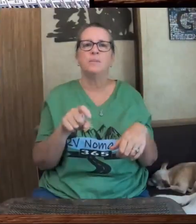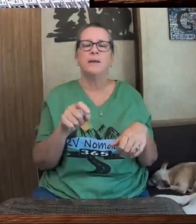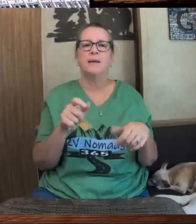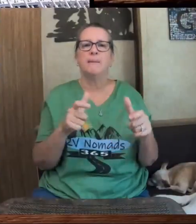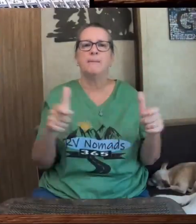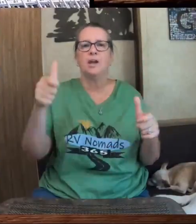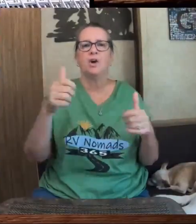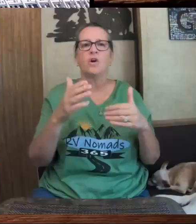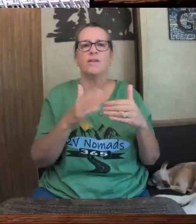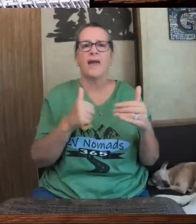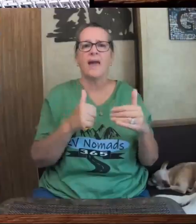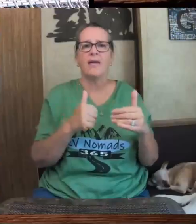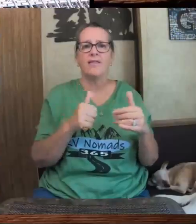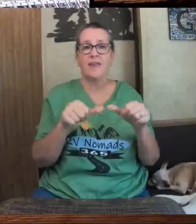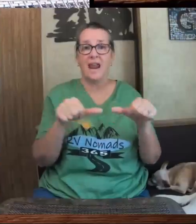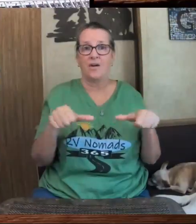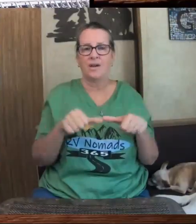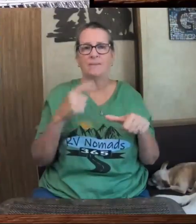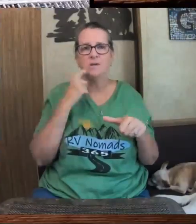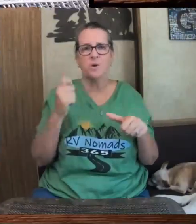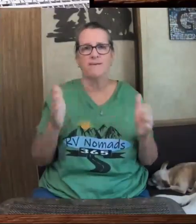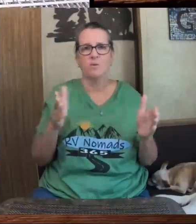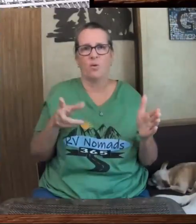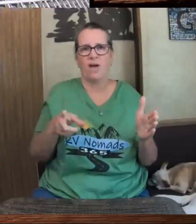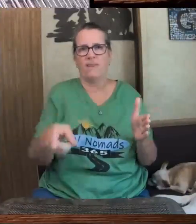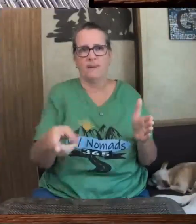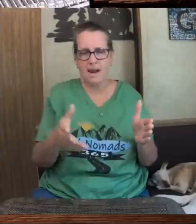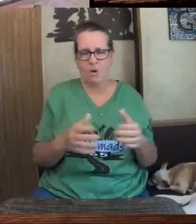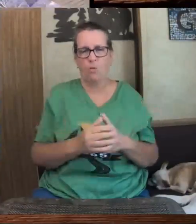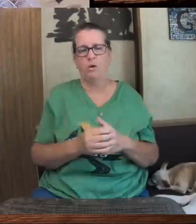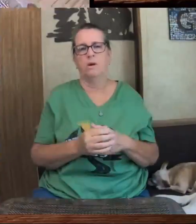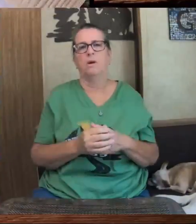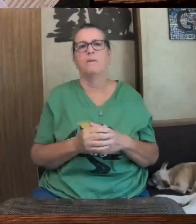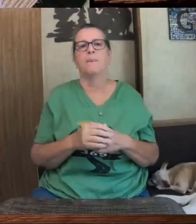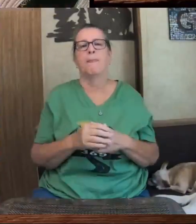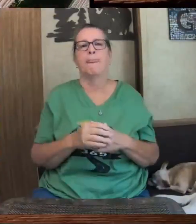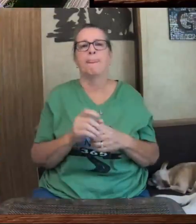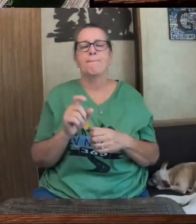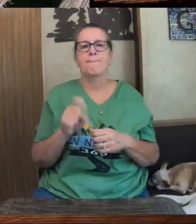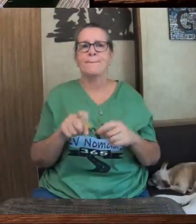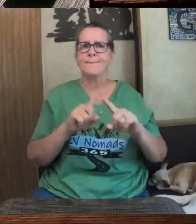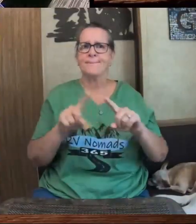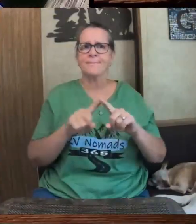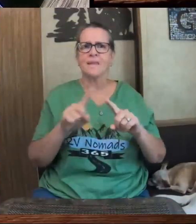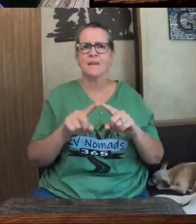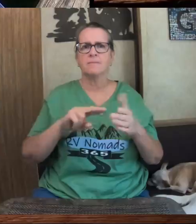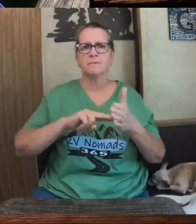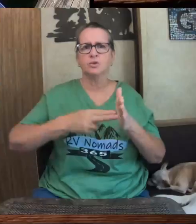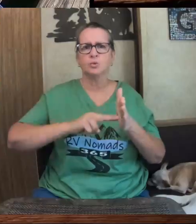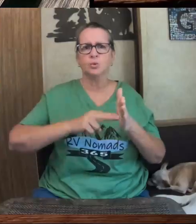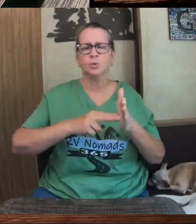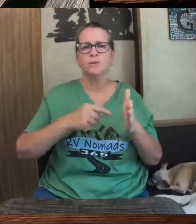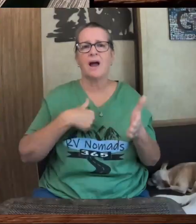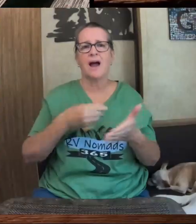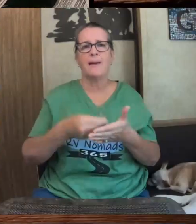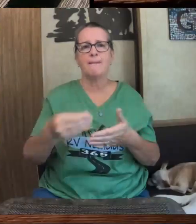bigger than the area that you're working with because you got to cut them down. You need an assortment of screws. I only